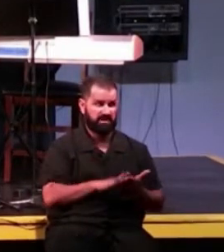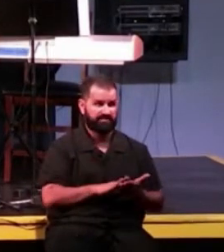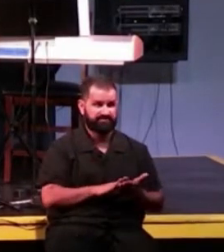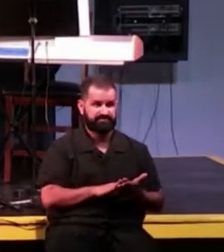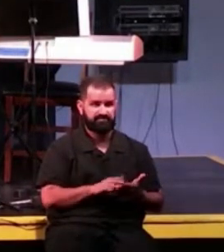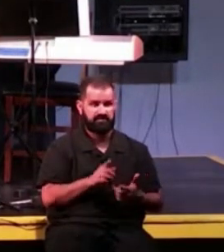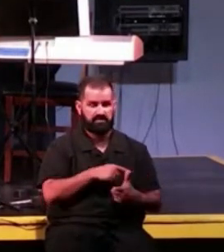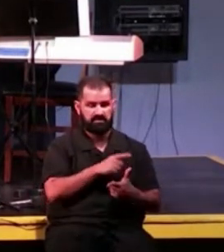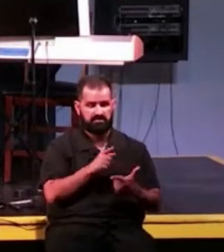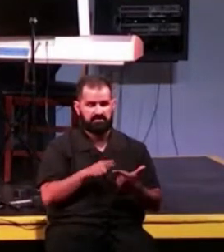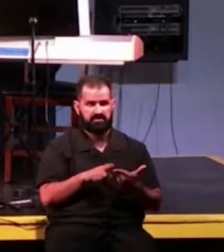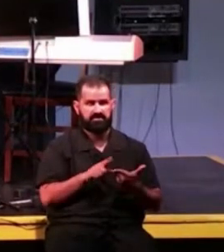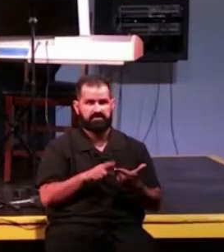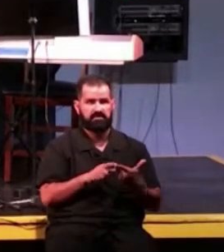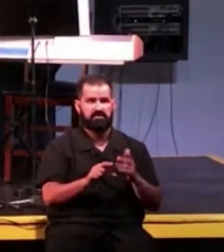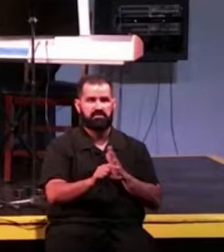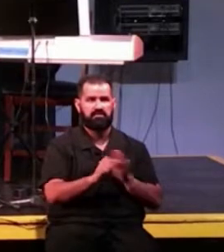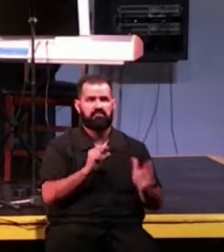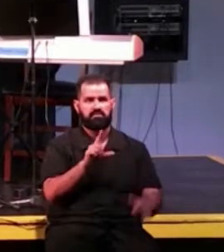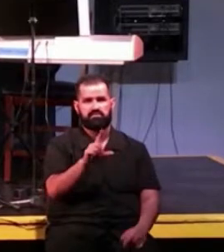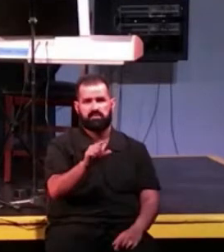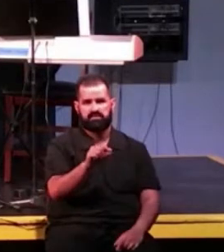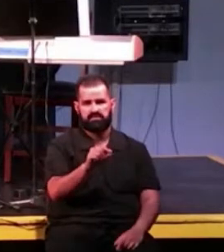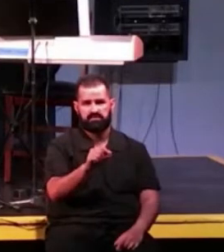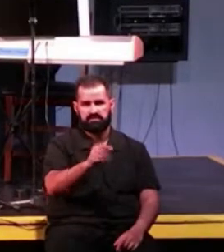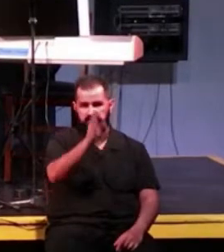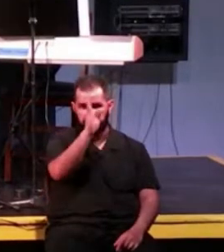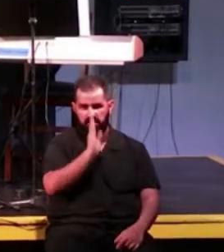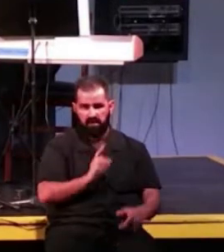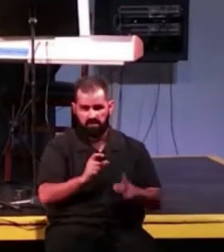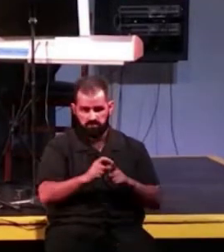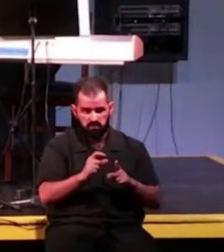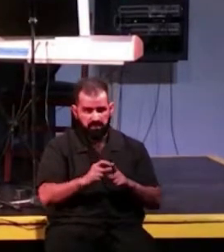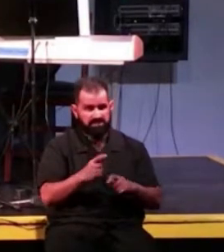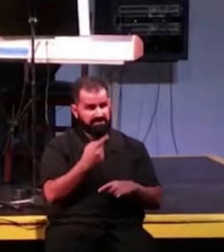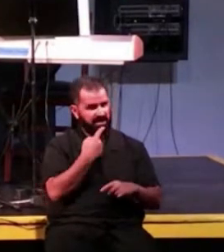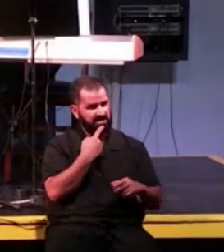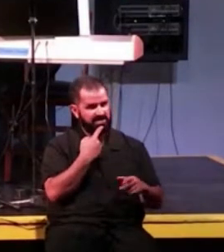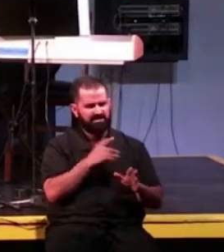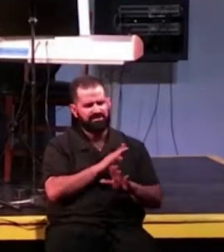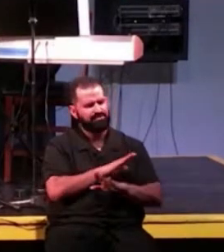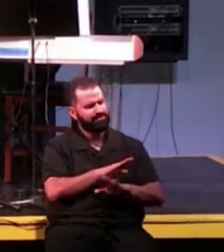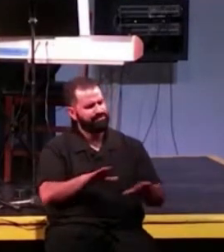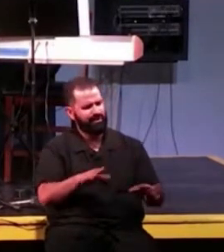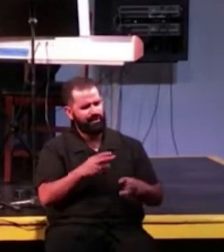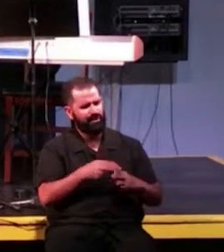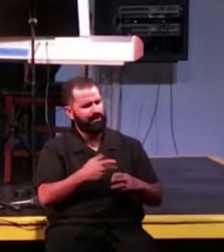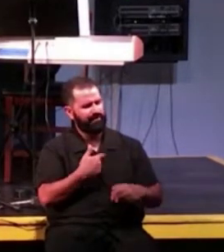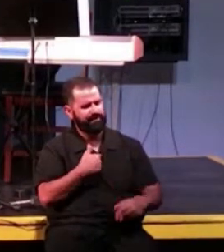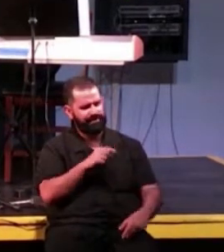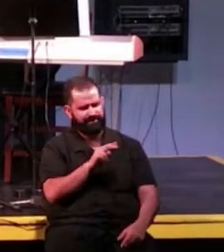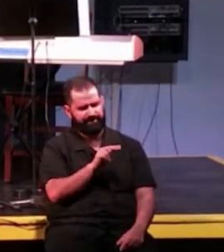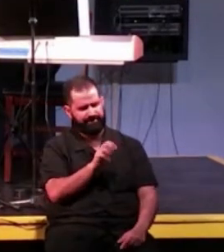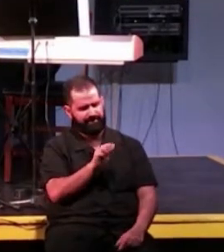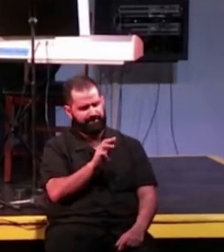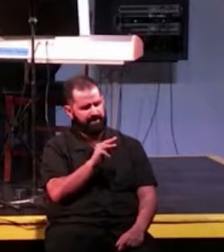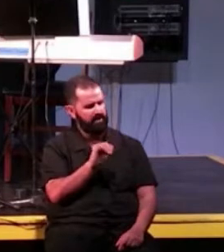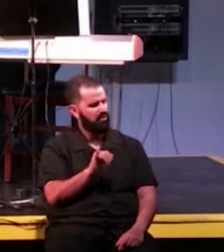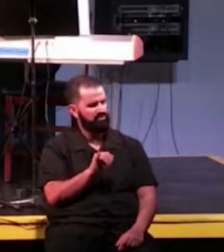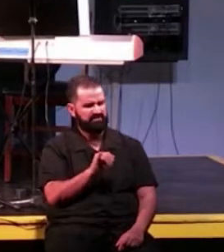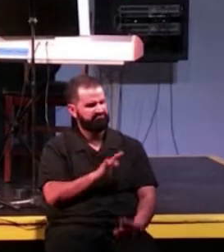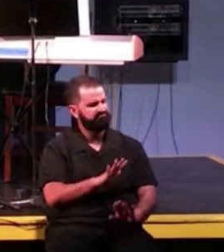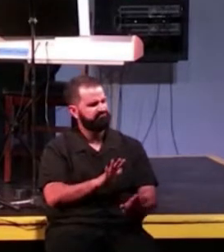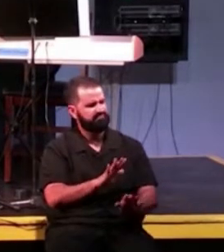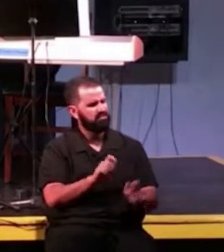Second, verse 20, the Bible says, don't call me Naomi. When she got home, she said, don't call me